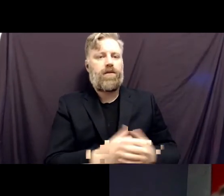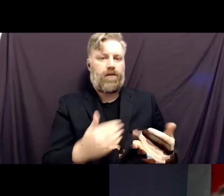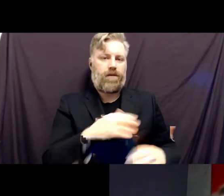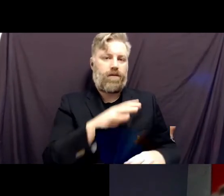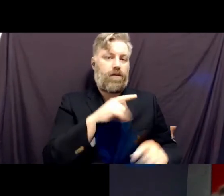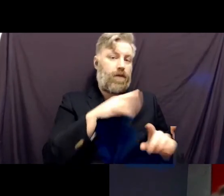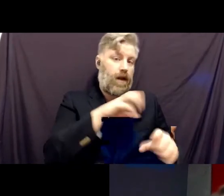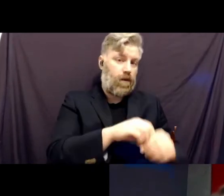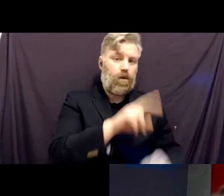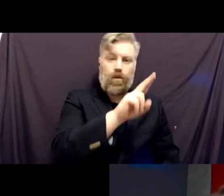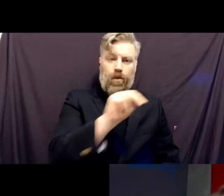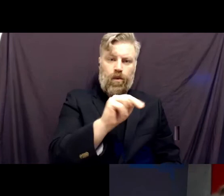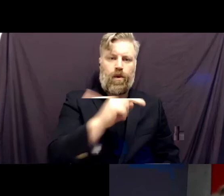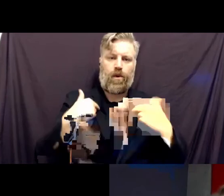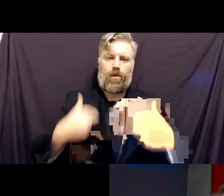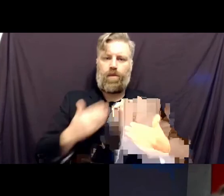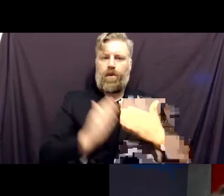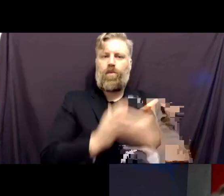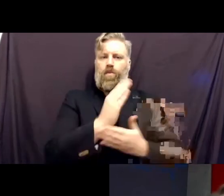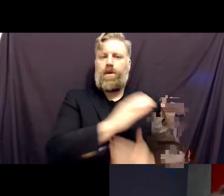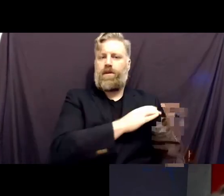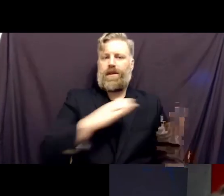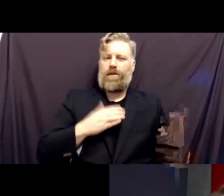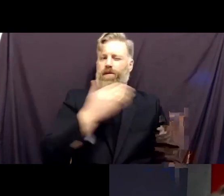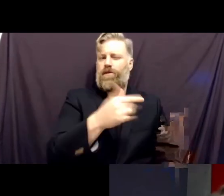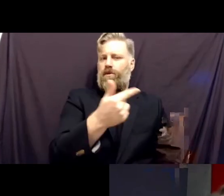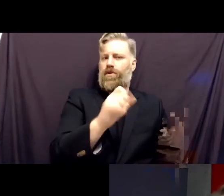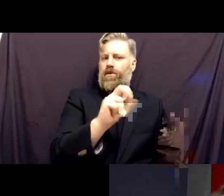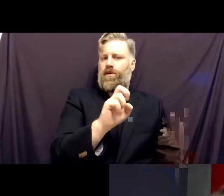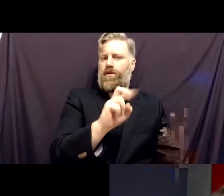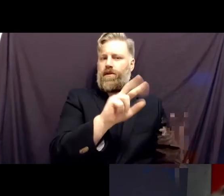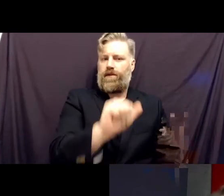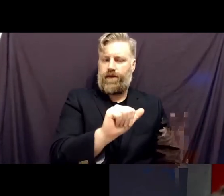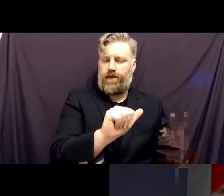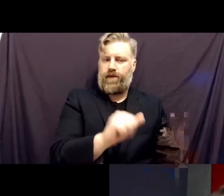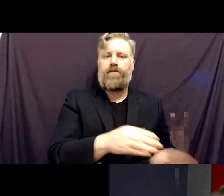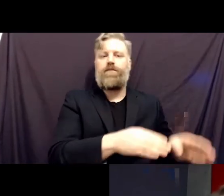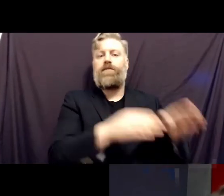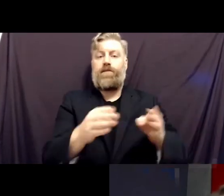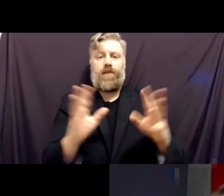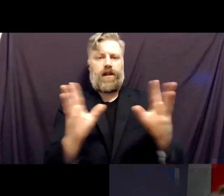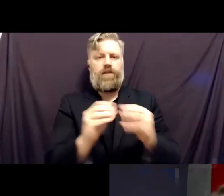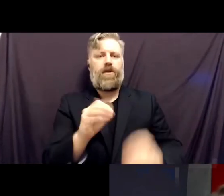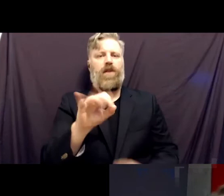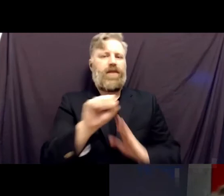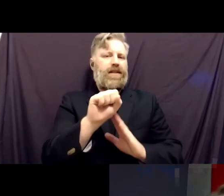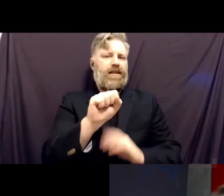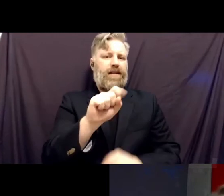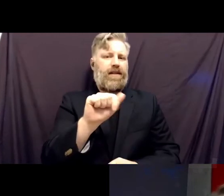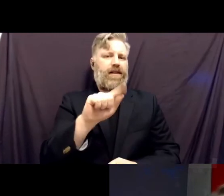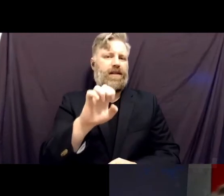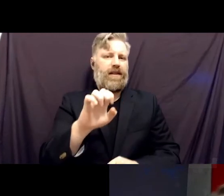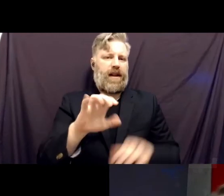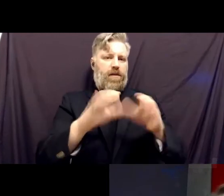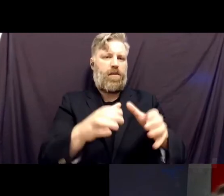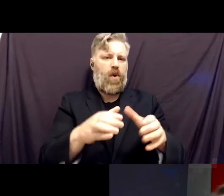Human Rights Council in Geneva, the Conference of State Parties, the COSP in New